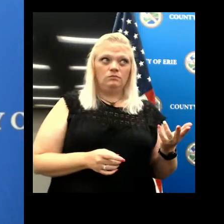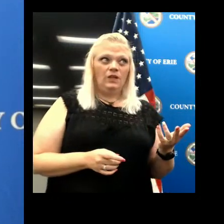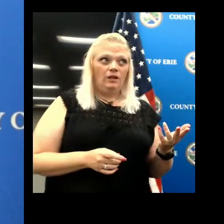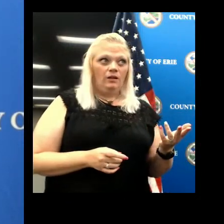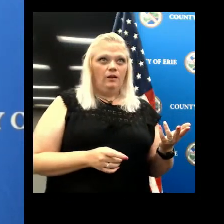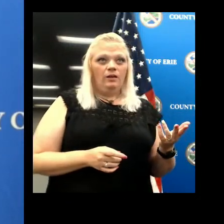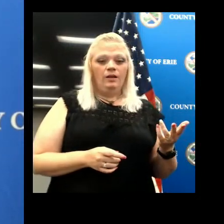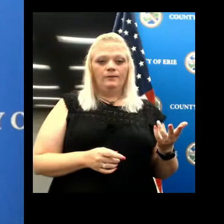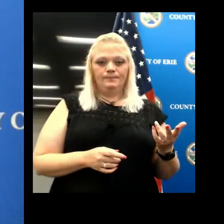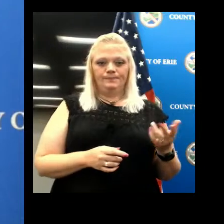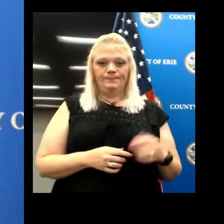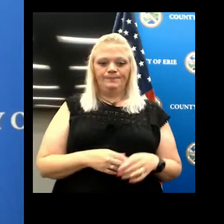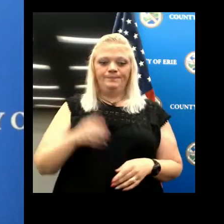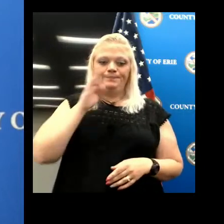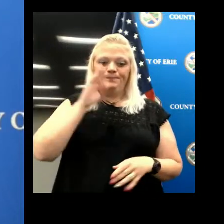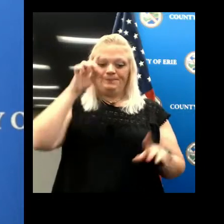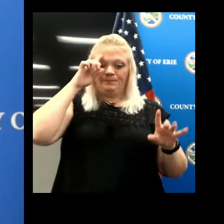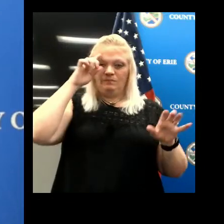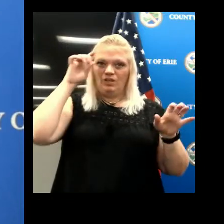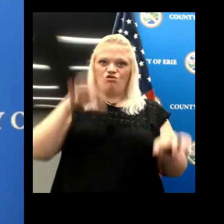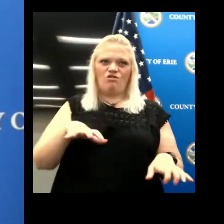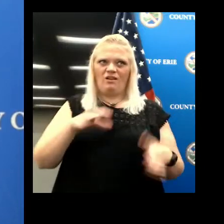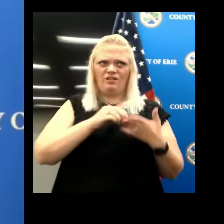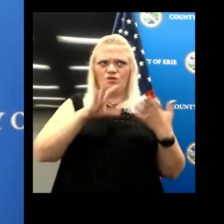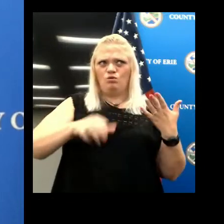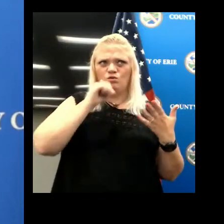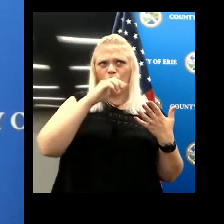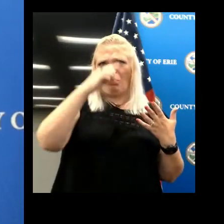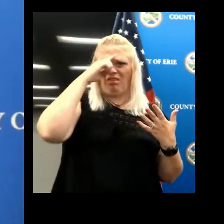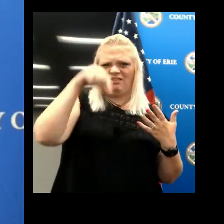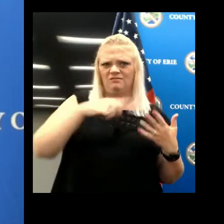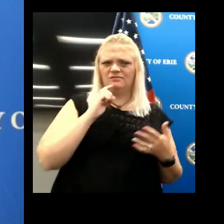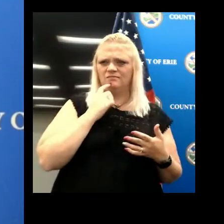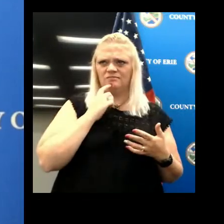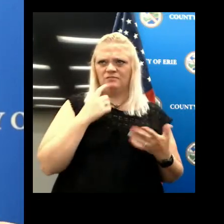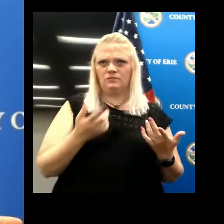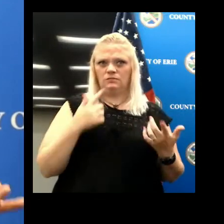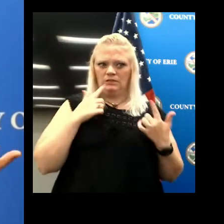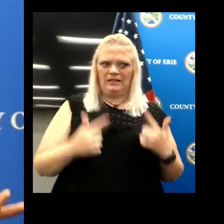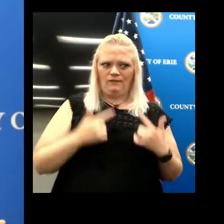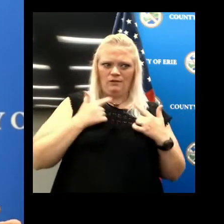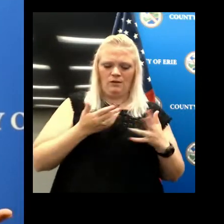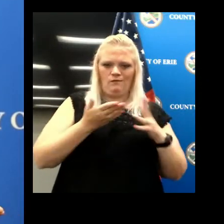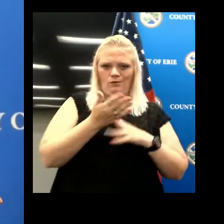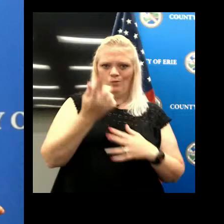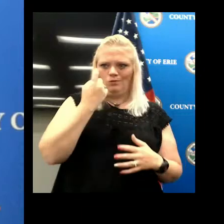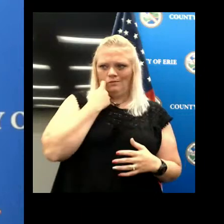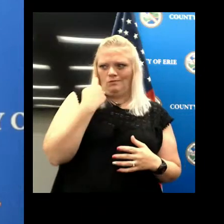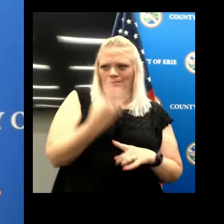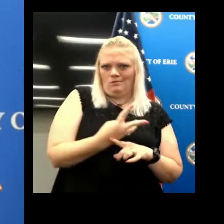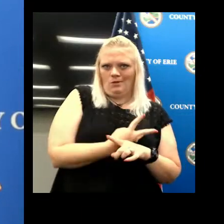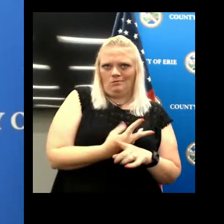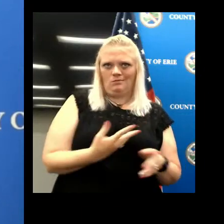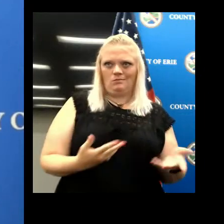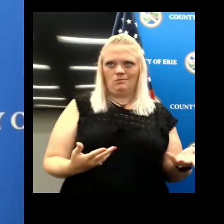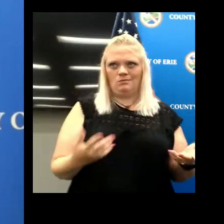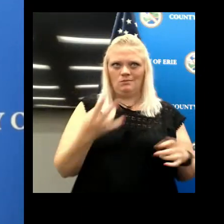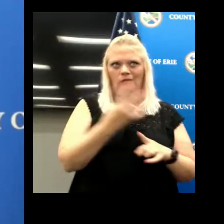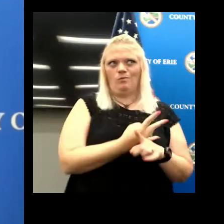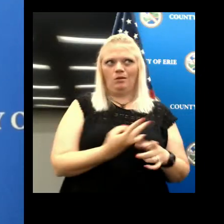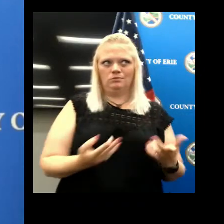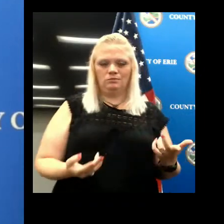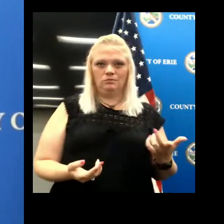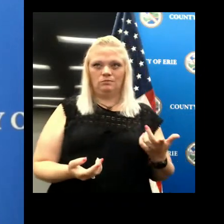I'd be shocked that any student wouldn't think about this as being serious. They've lived through the last 6 months, 7